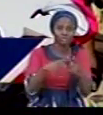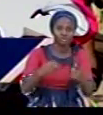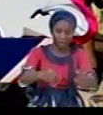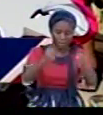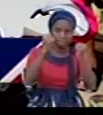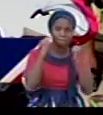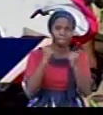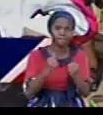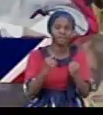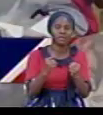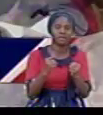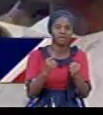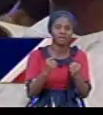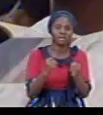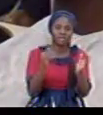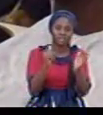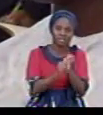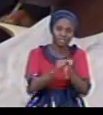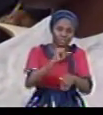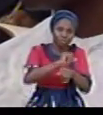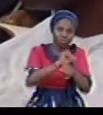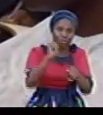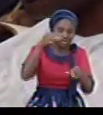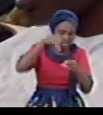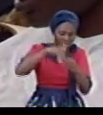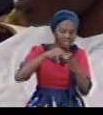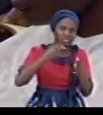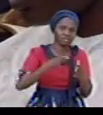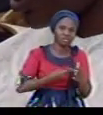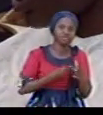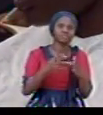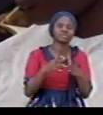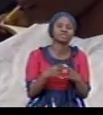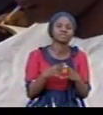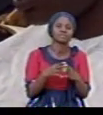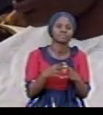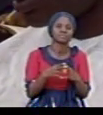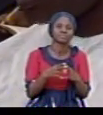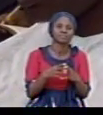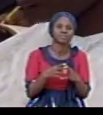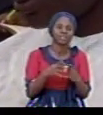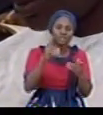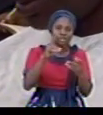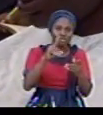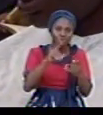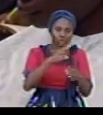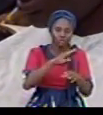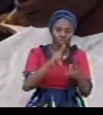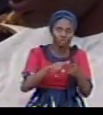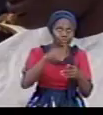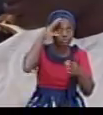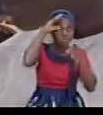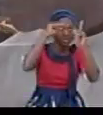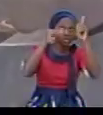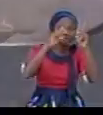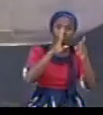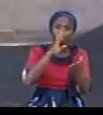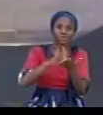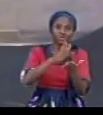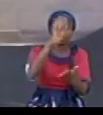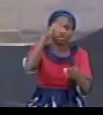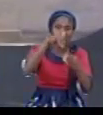it work? That worketh in us. Unto him be glory in the church